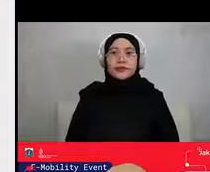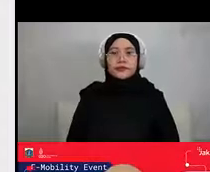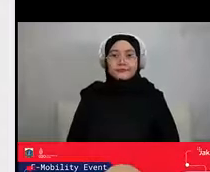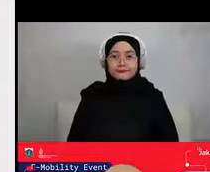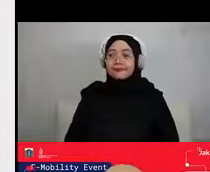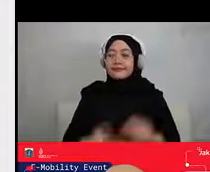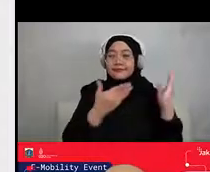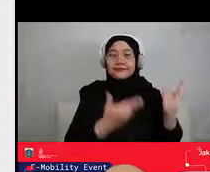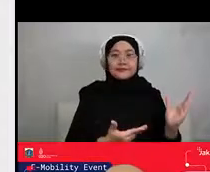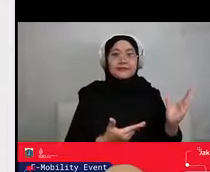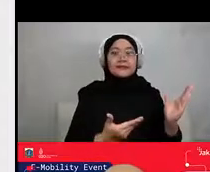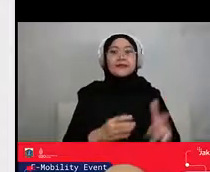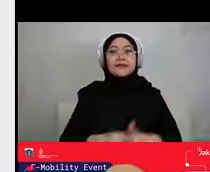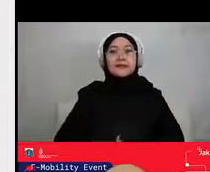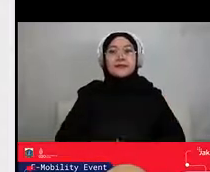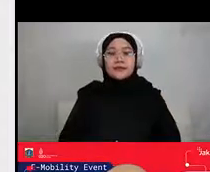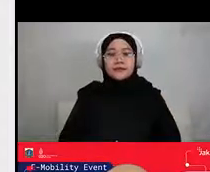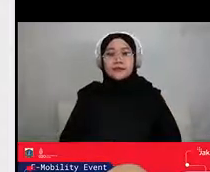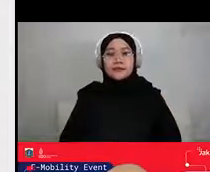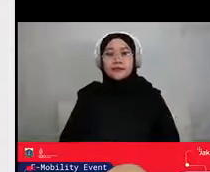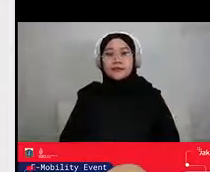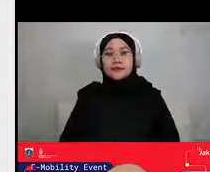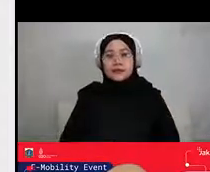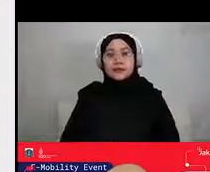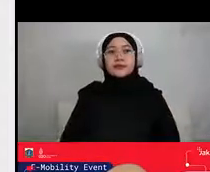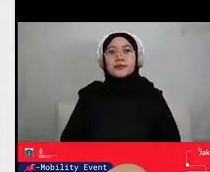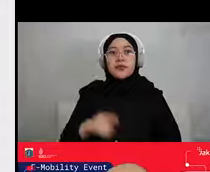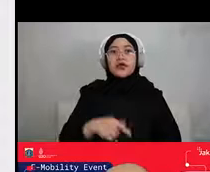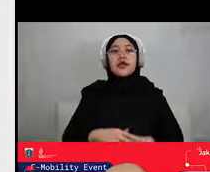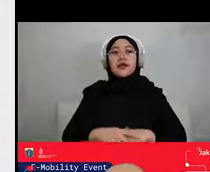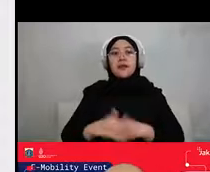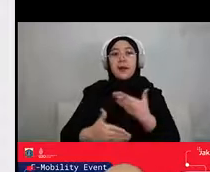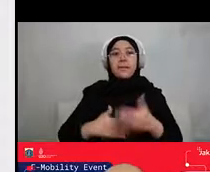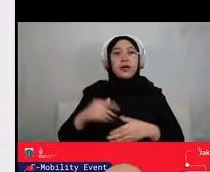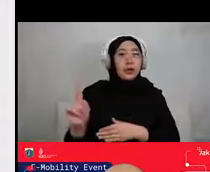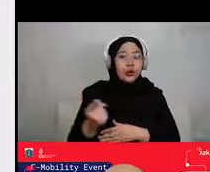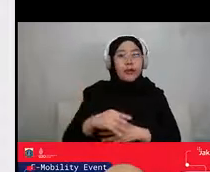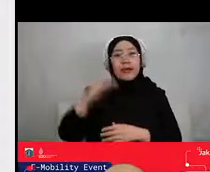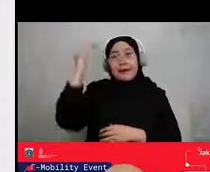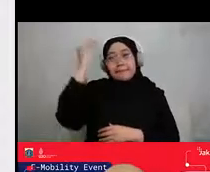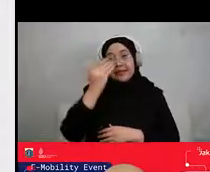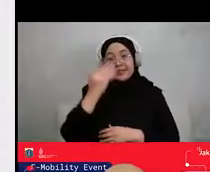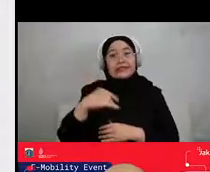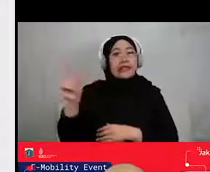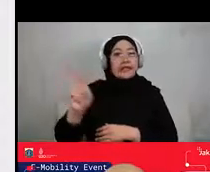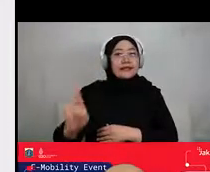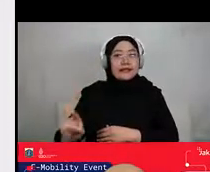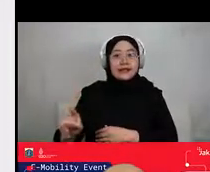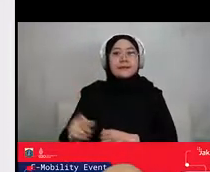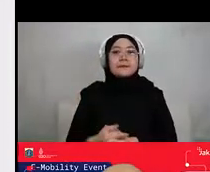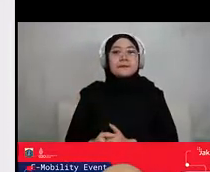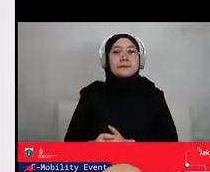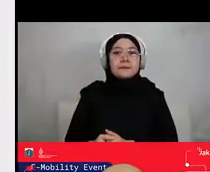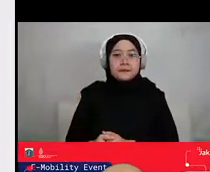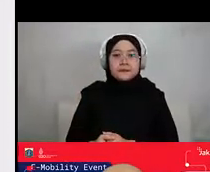buses, we have the top manufacturers listed at the bottom corner, where we see Yutong,